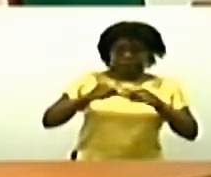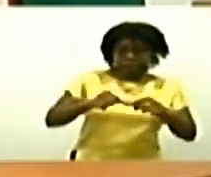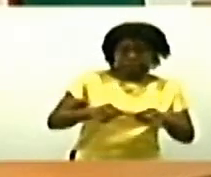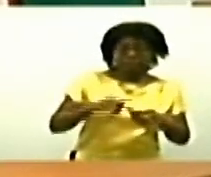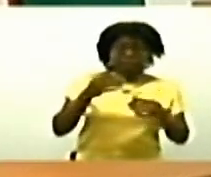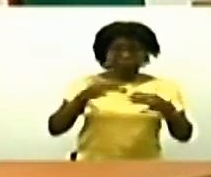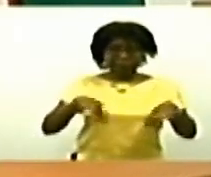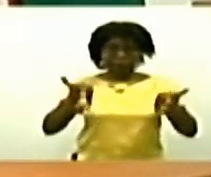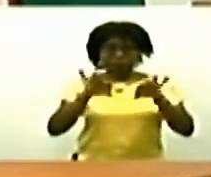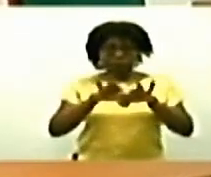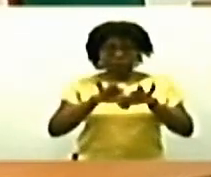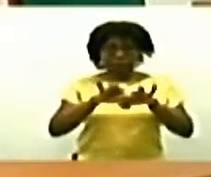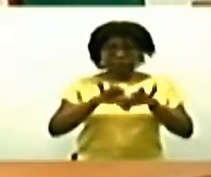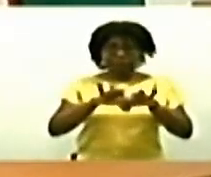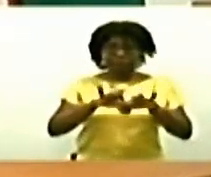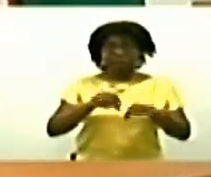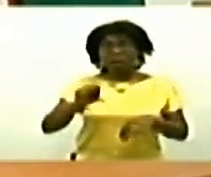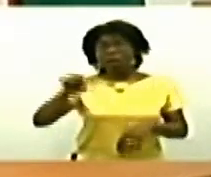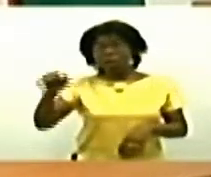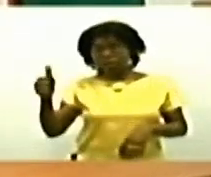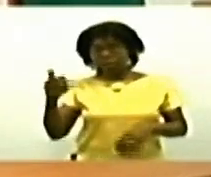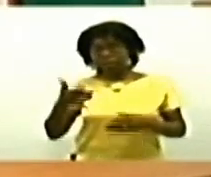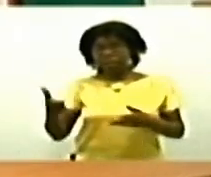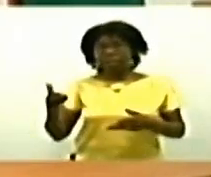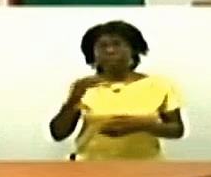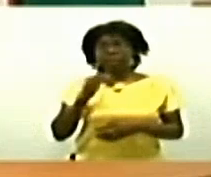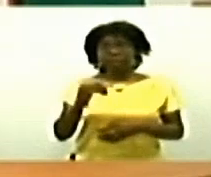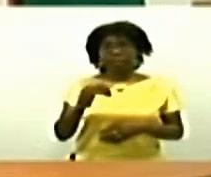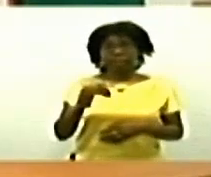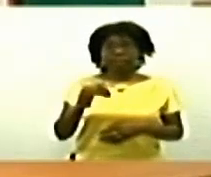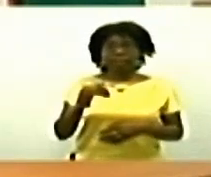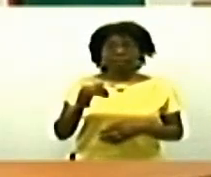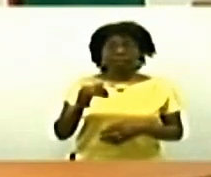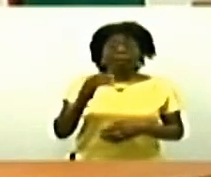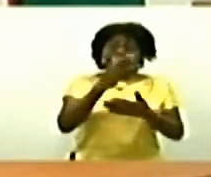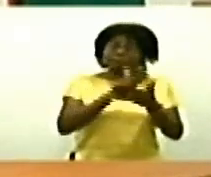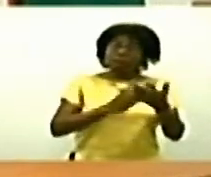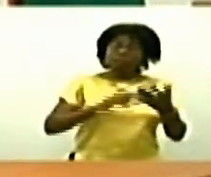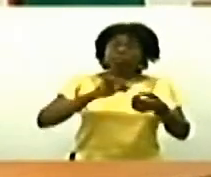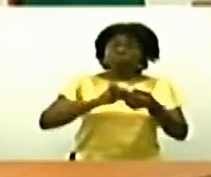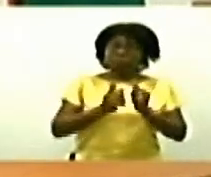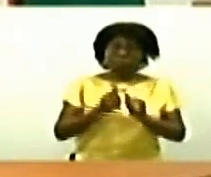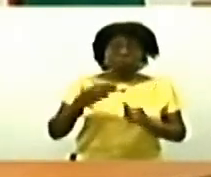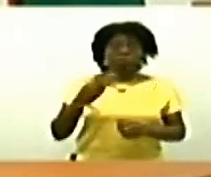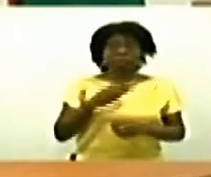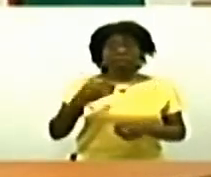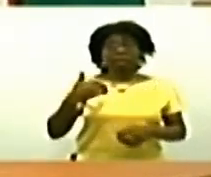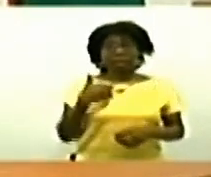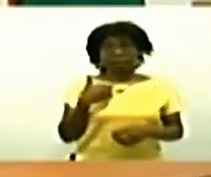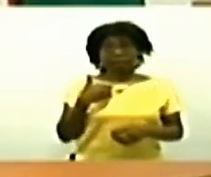this, that part of the problems that we have has got to be,